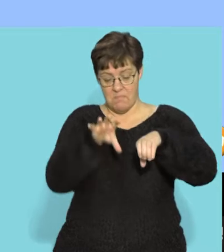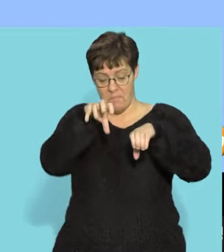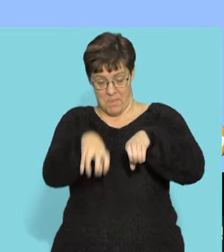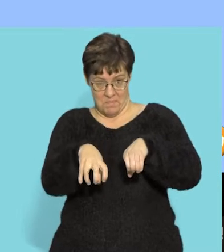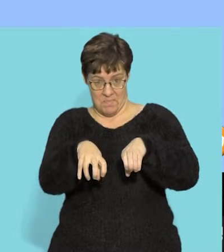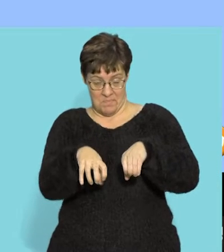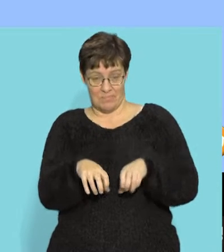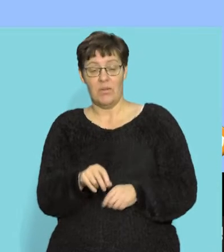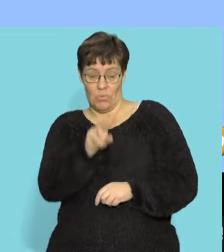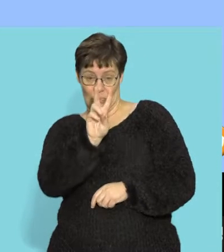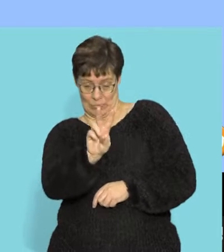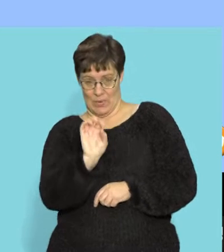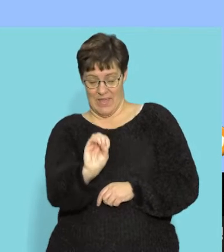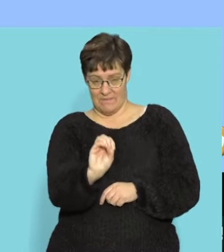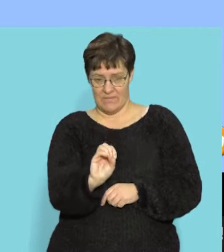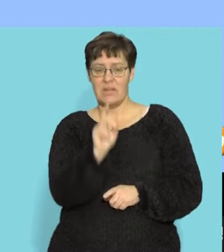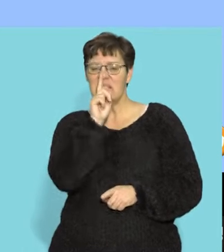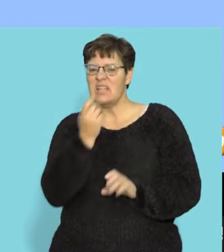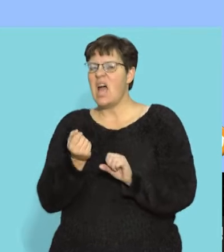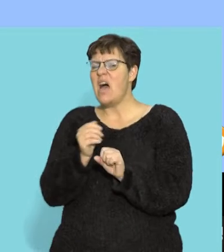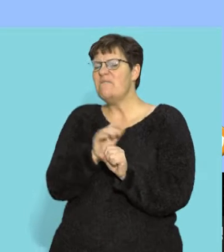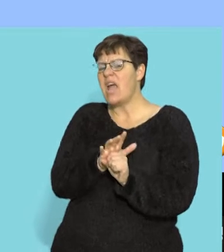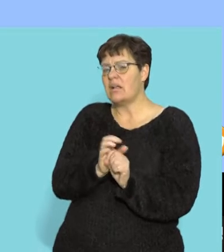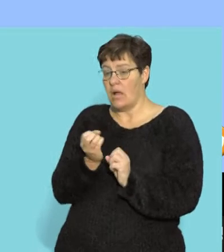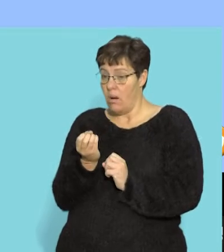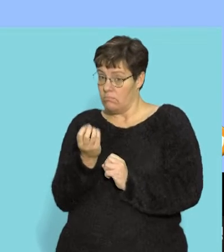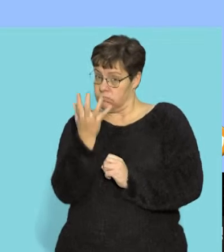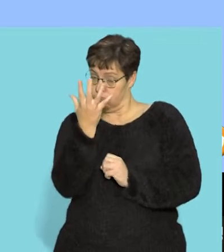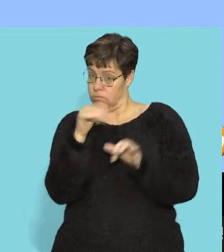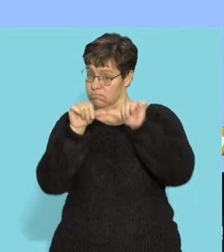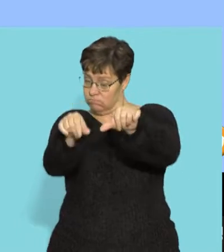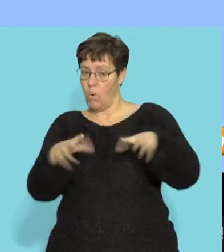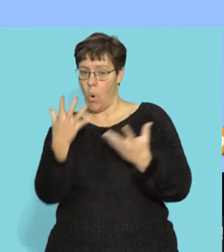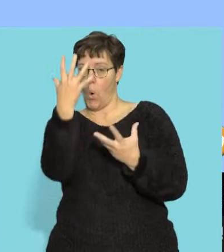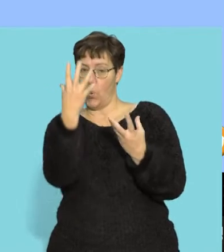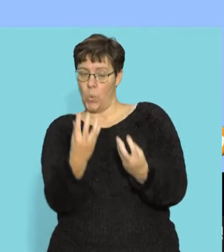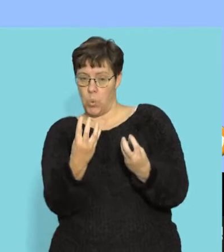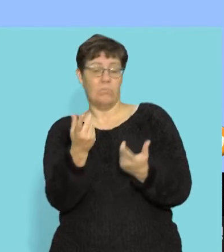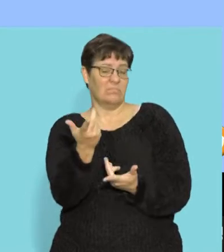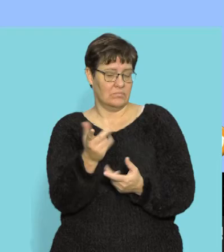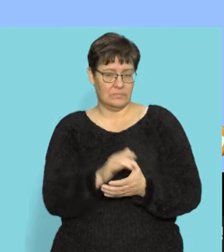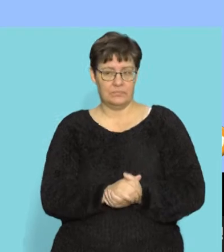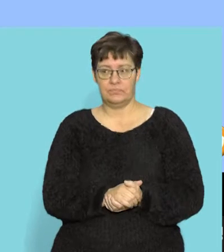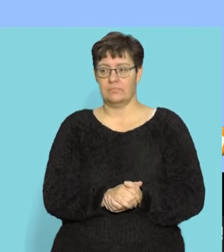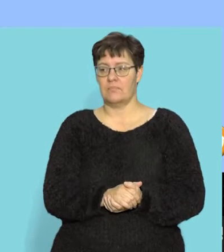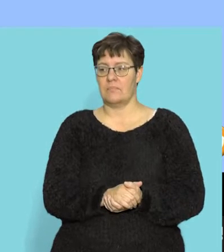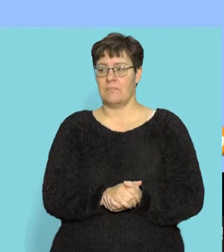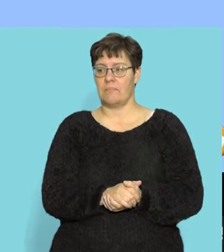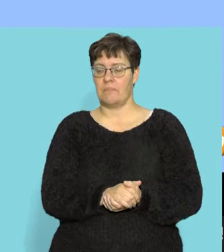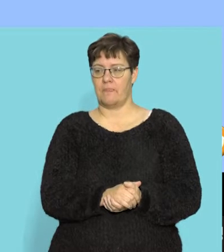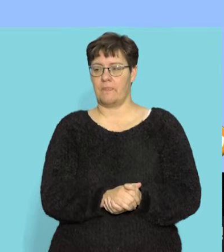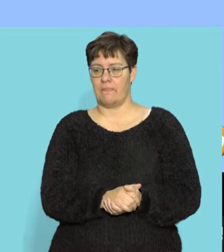series, right? And see how that exactly affects the brightness, right? Okay, so we'll add another